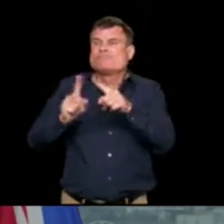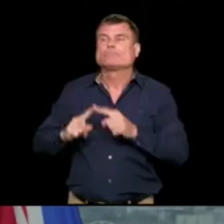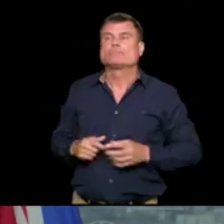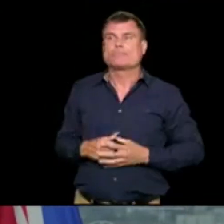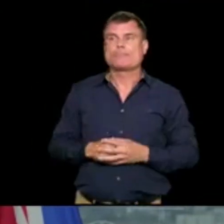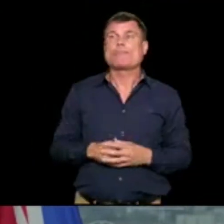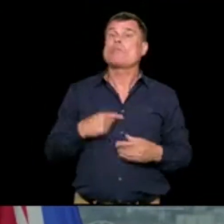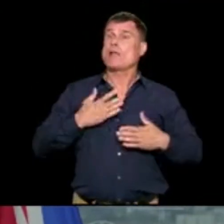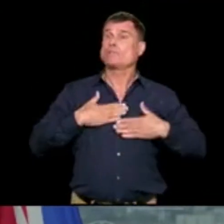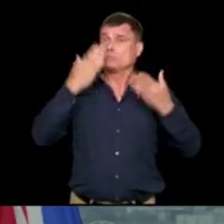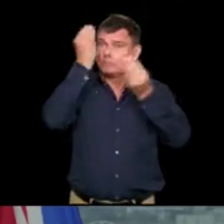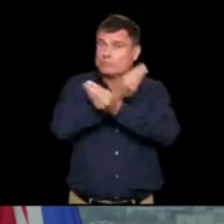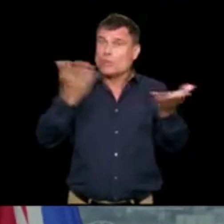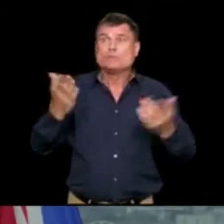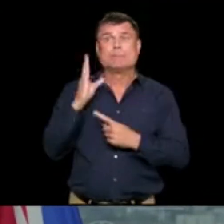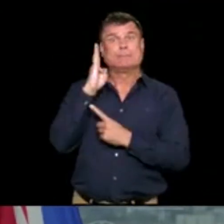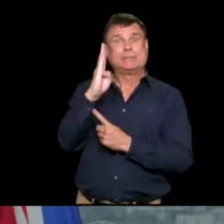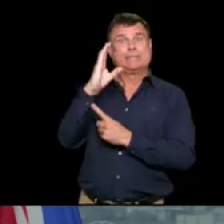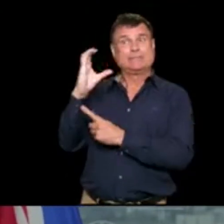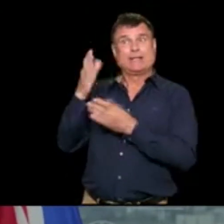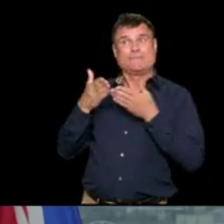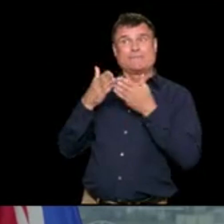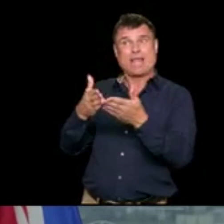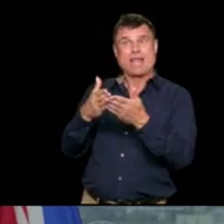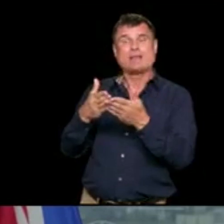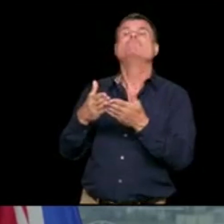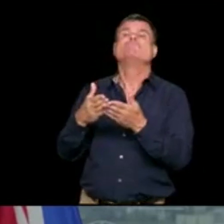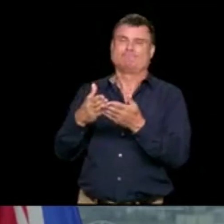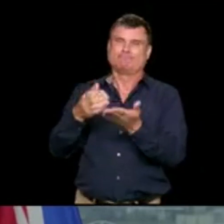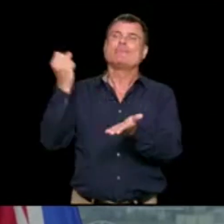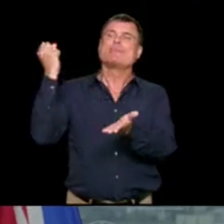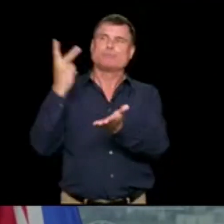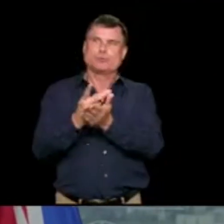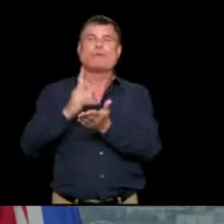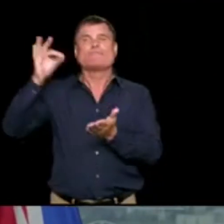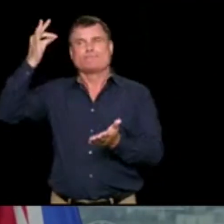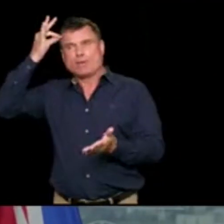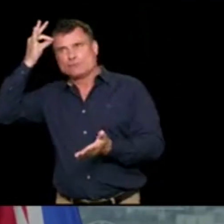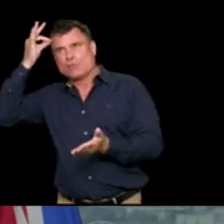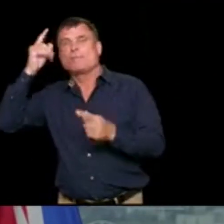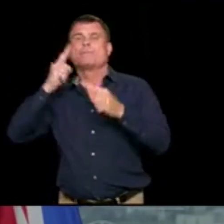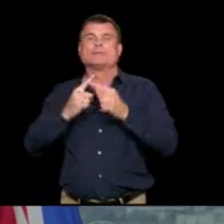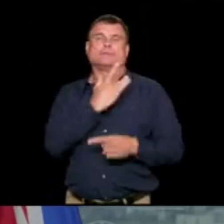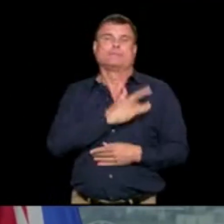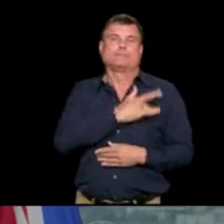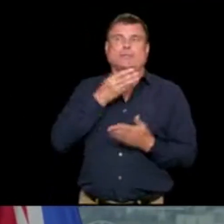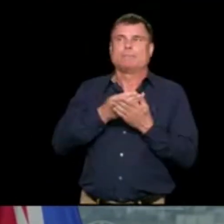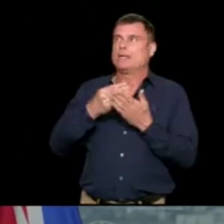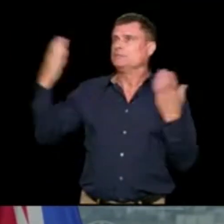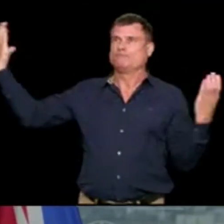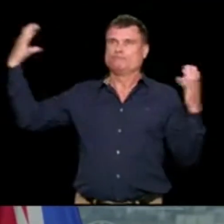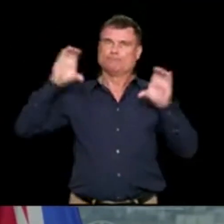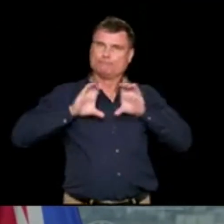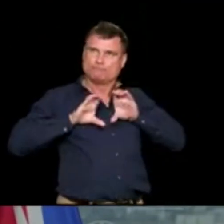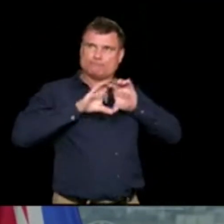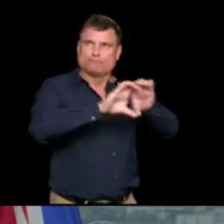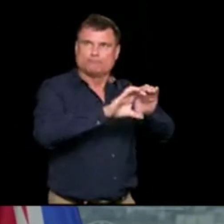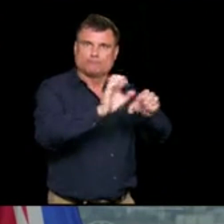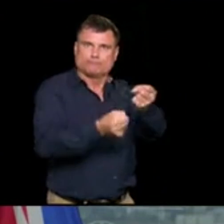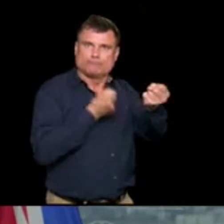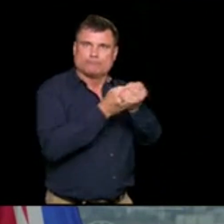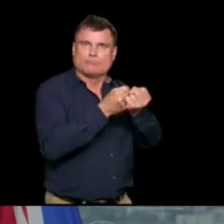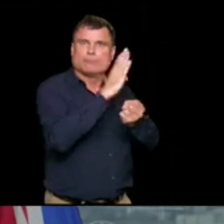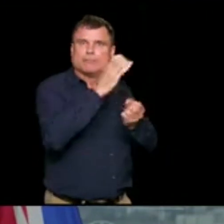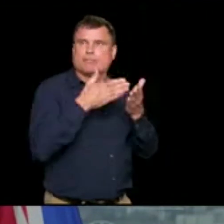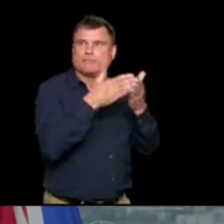I am very pleased to announce that BC Ferries will be eligible for federal and provincial funding under the Safe Restart Agreement.